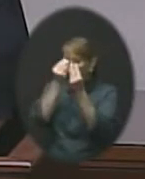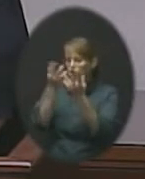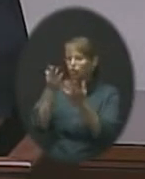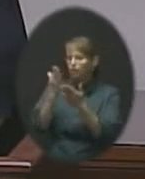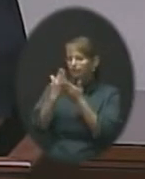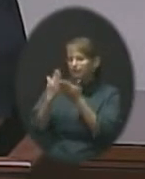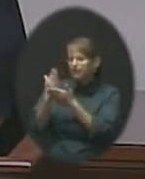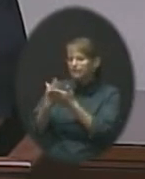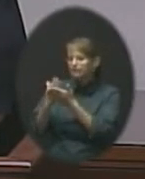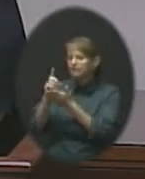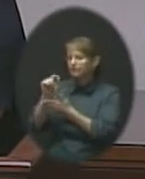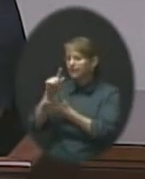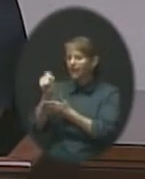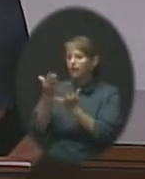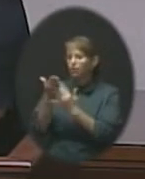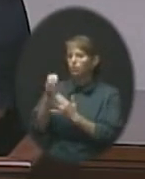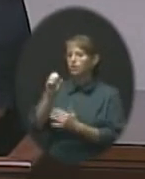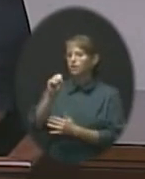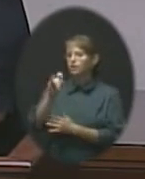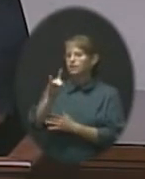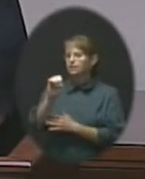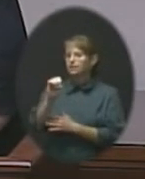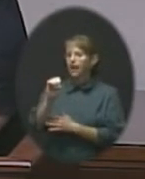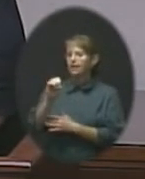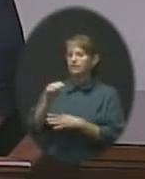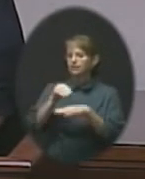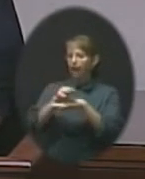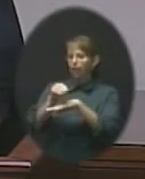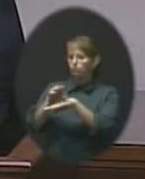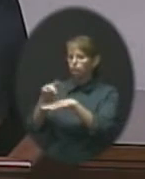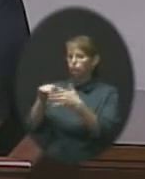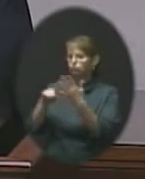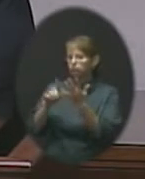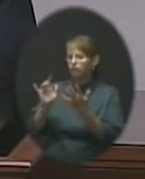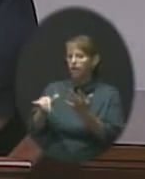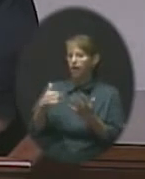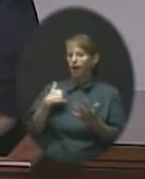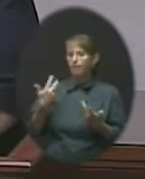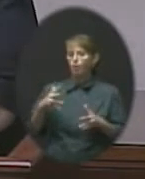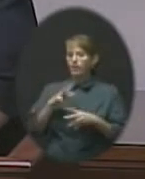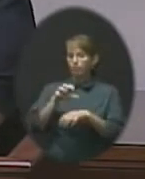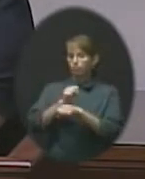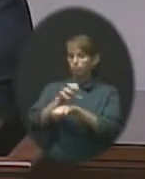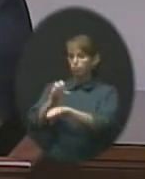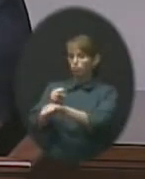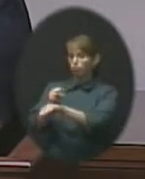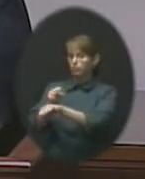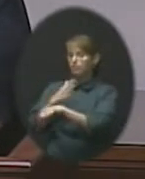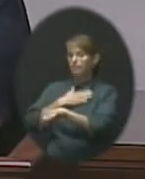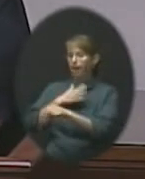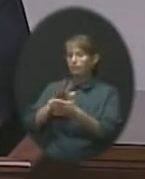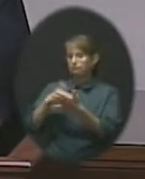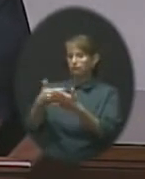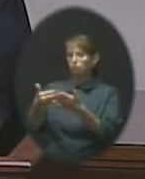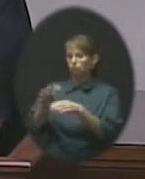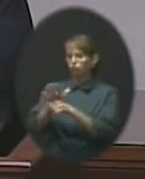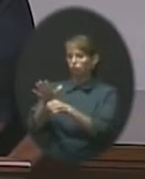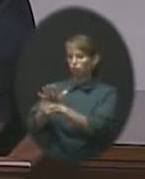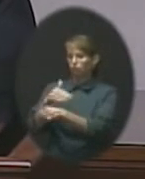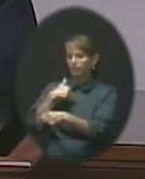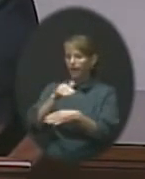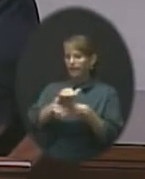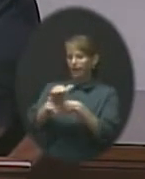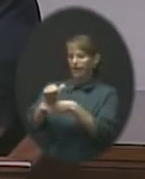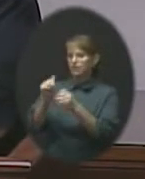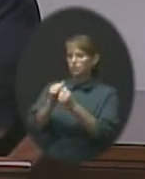pieces. I'm already booked on the docket, should I say. My nights throughout this year are pretty busy with some site councils that are